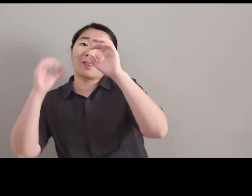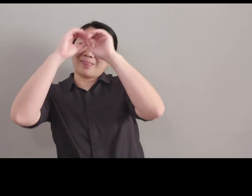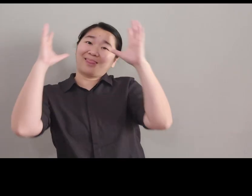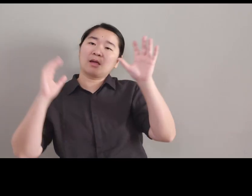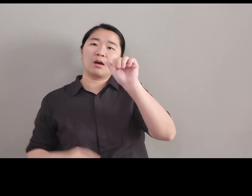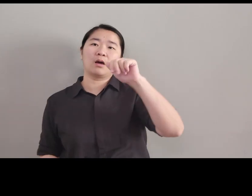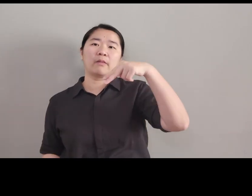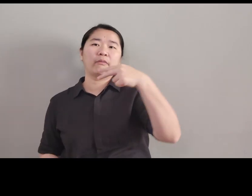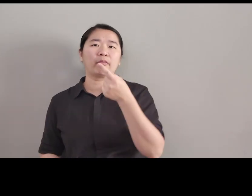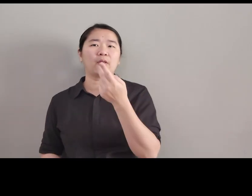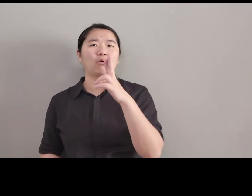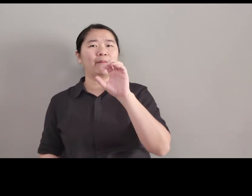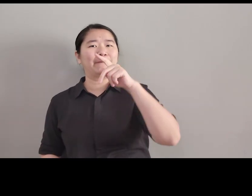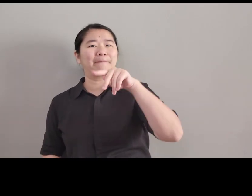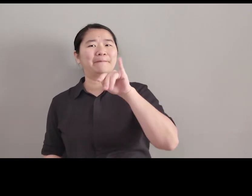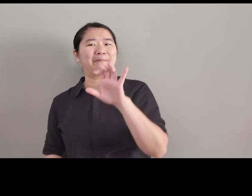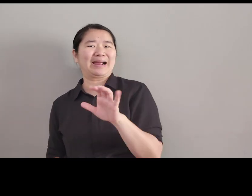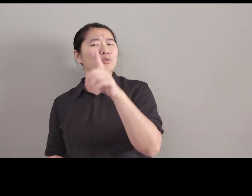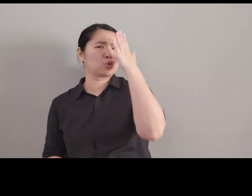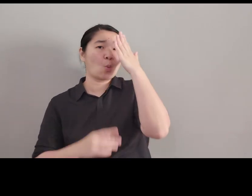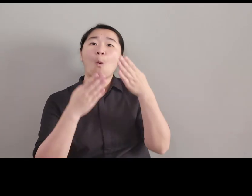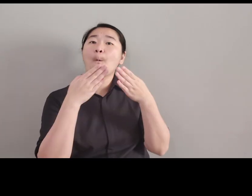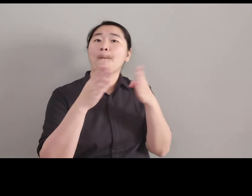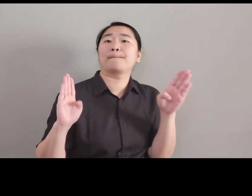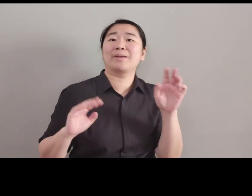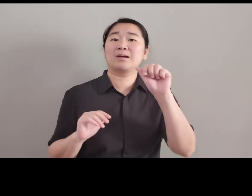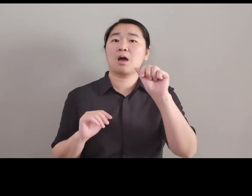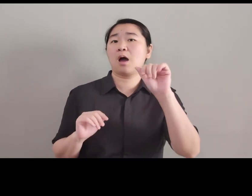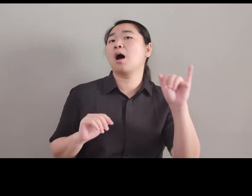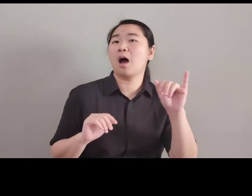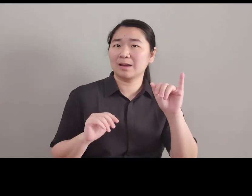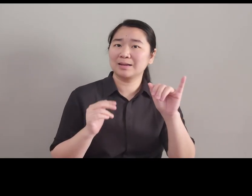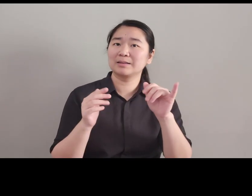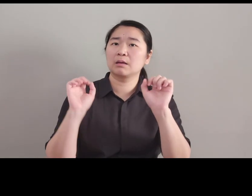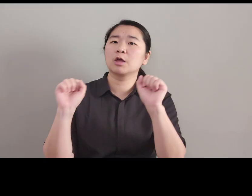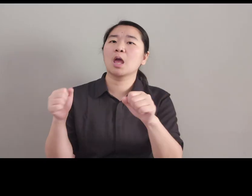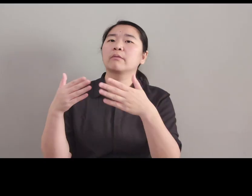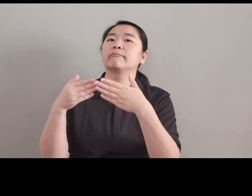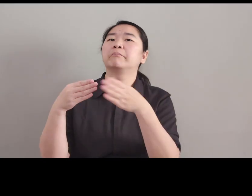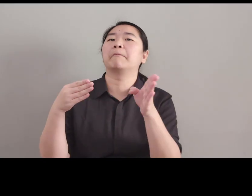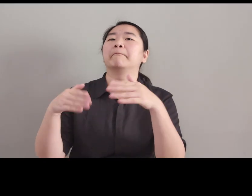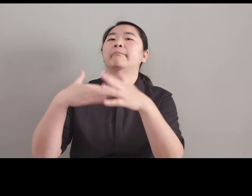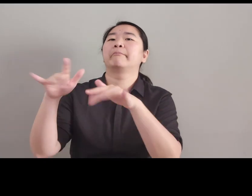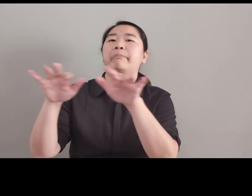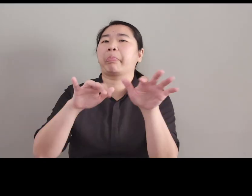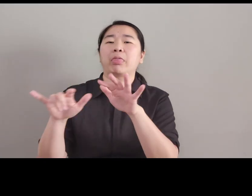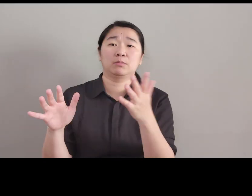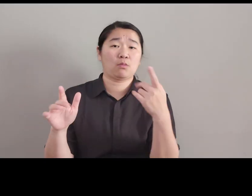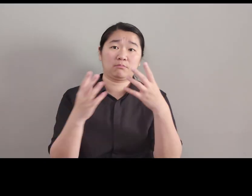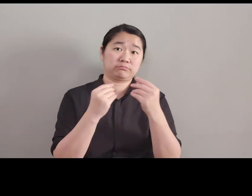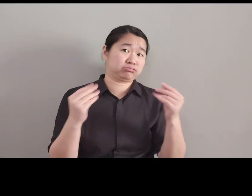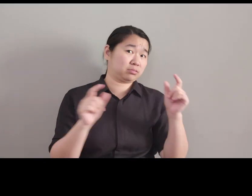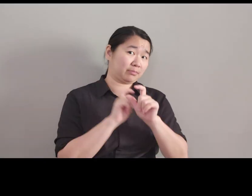OpenAI and everybody started to do the same thing. So I think I would lean towards those organizations rather than